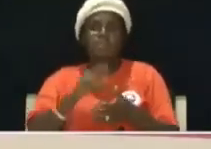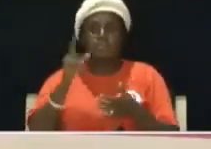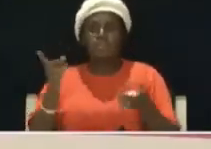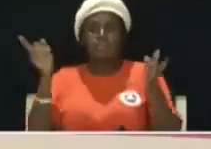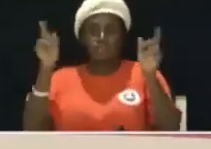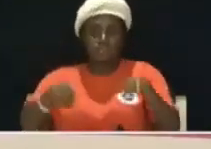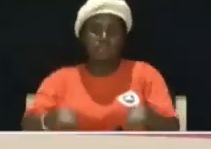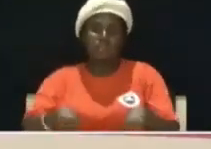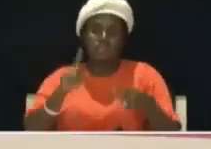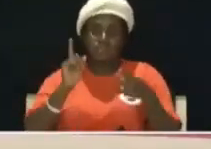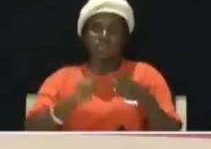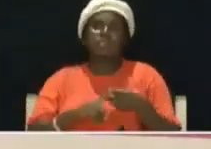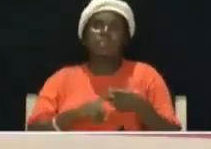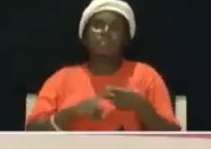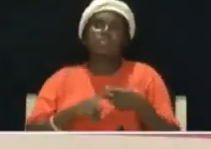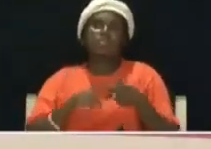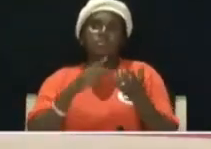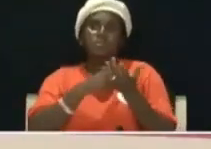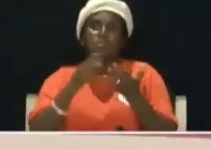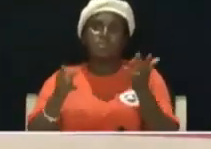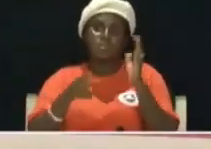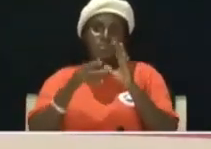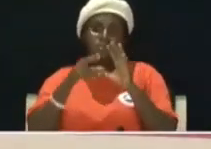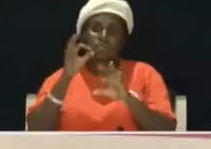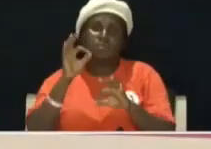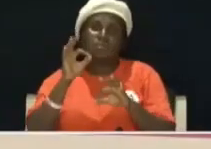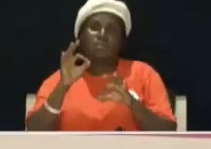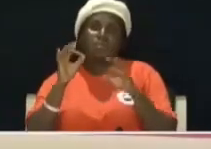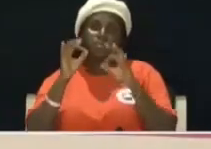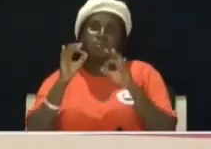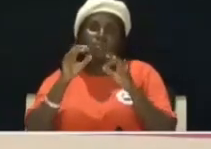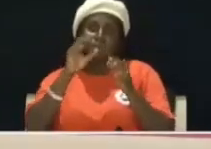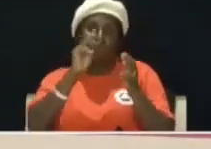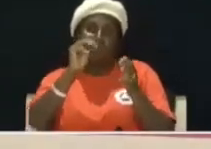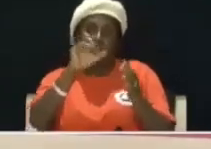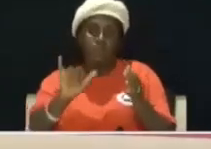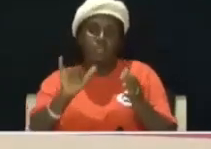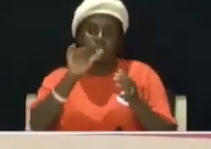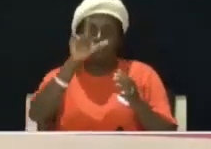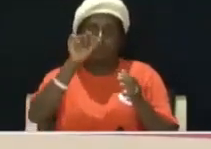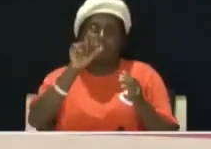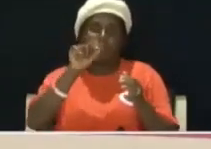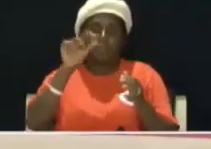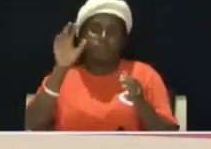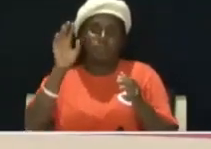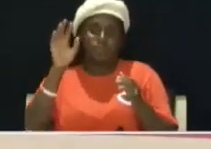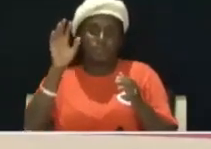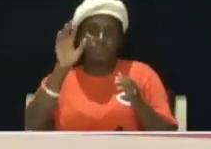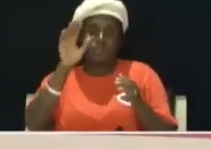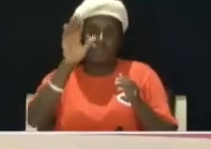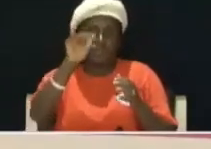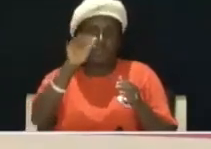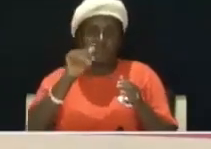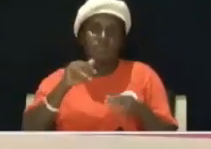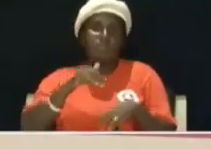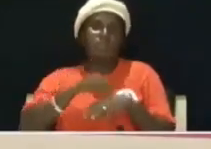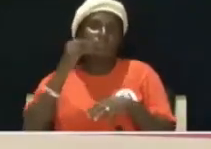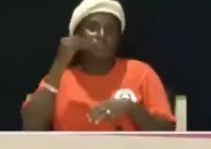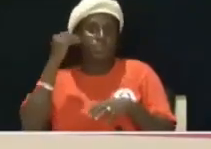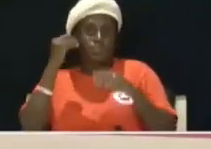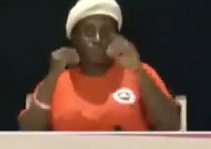came to the Holy Ghost of May 2015 at the old arena. I